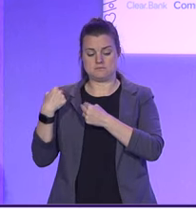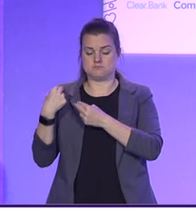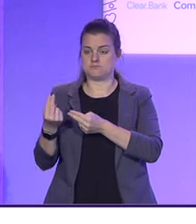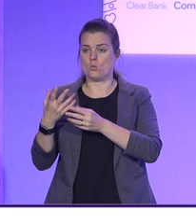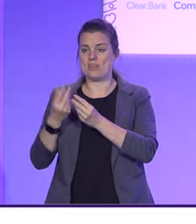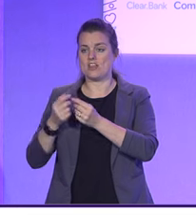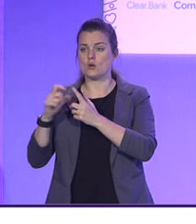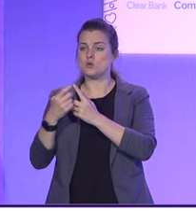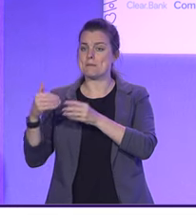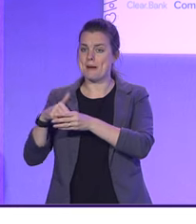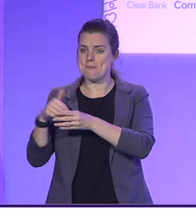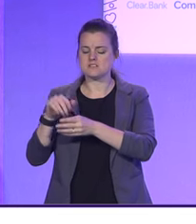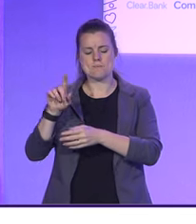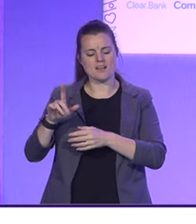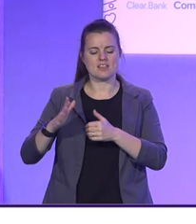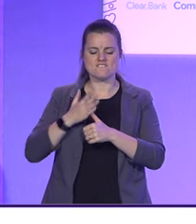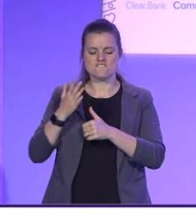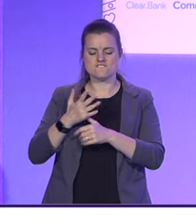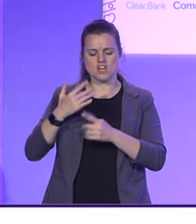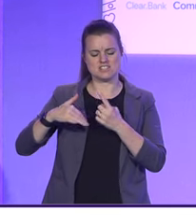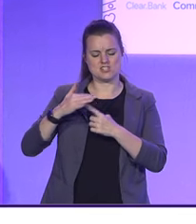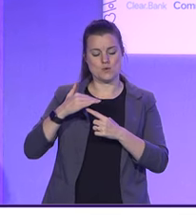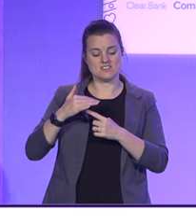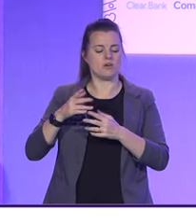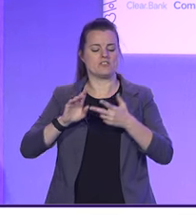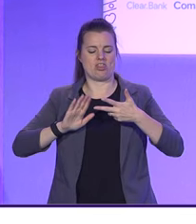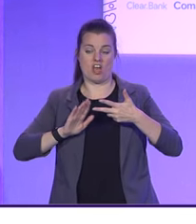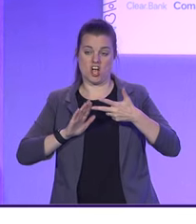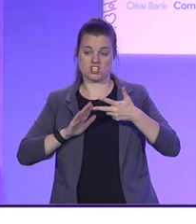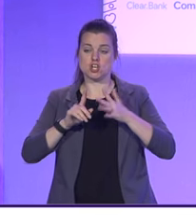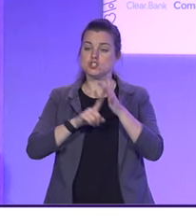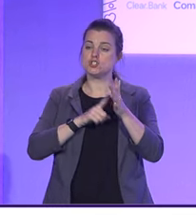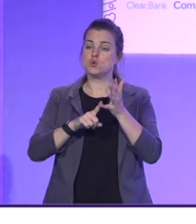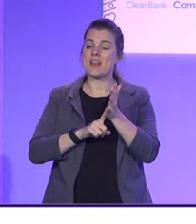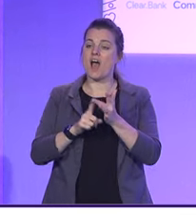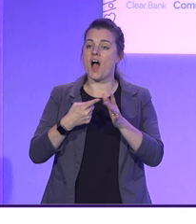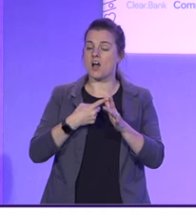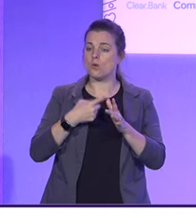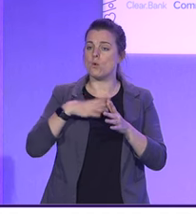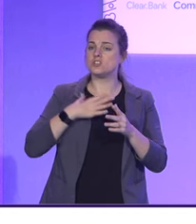third scenario, Julia wanted to give a talk at some conference, but she was not allowed